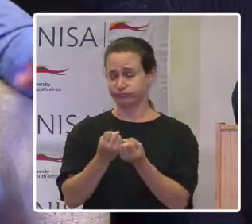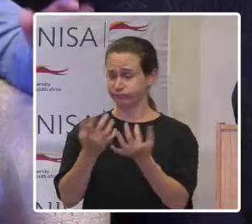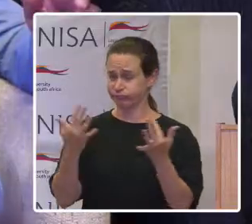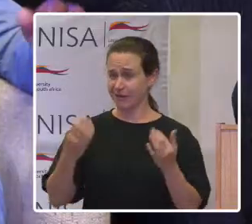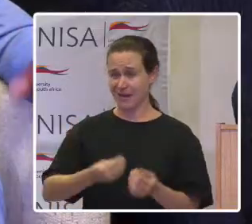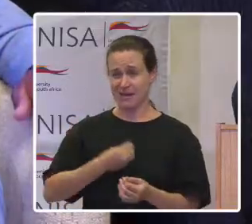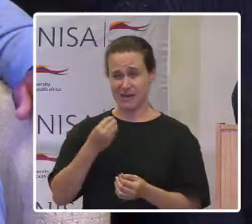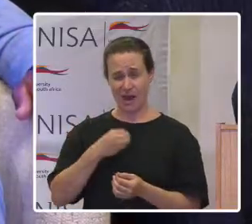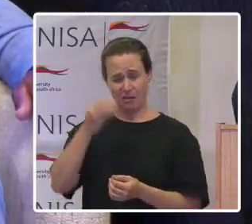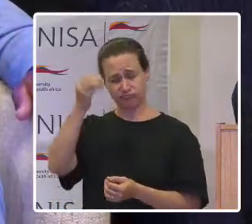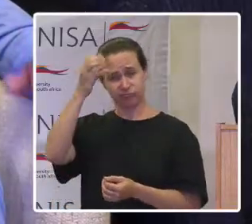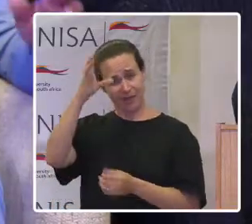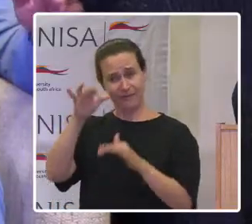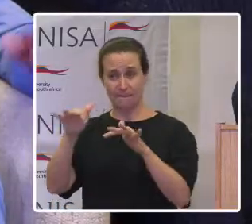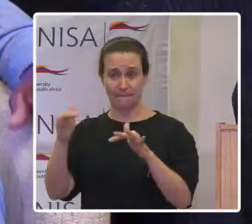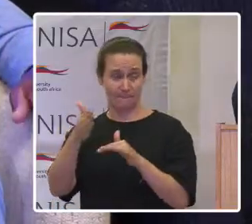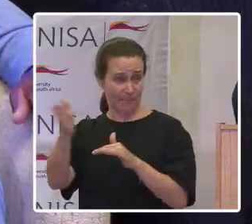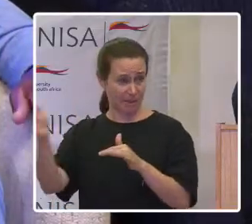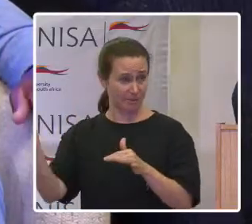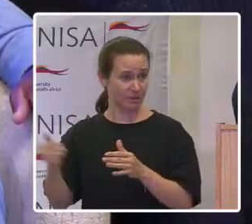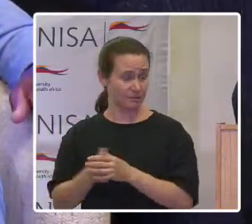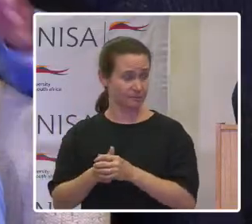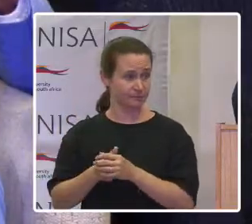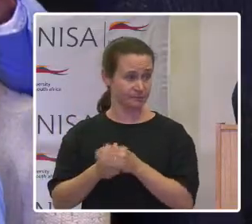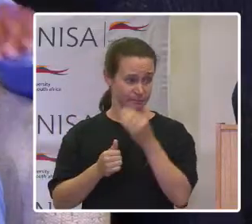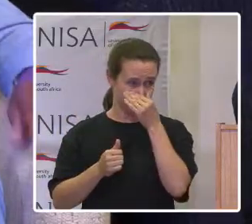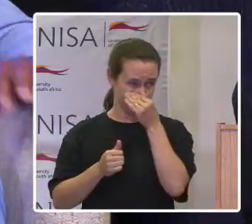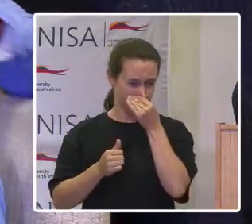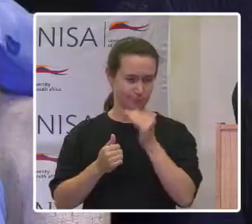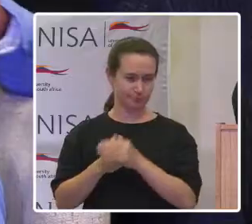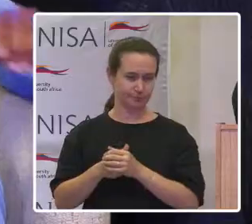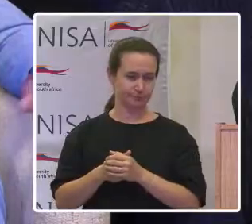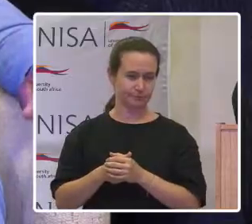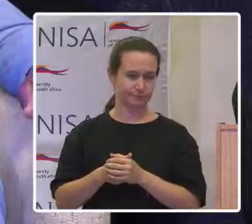guys out there. Let me speak about what